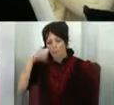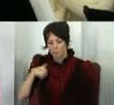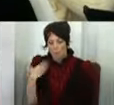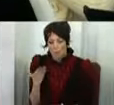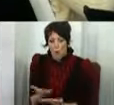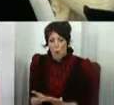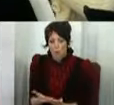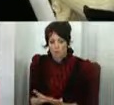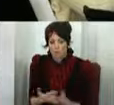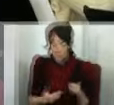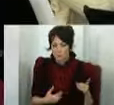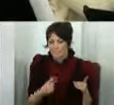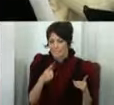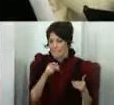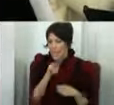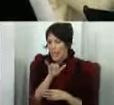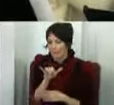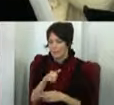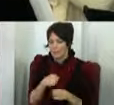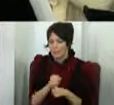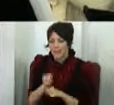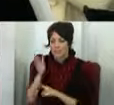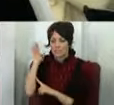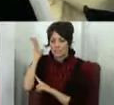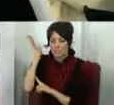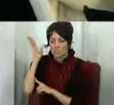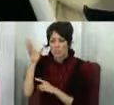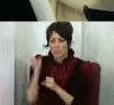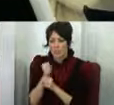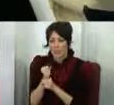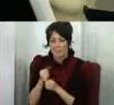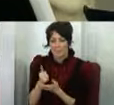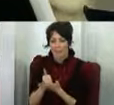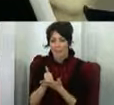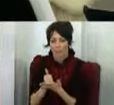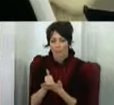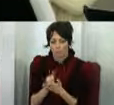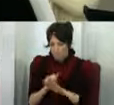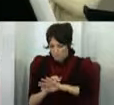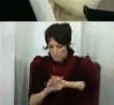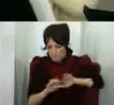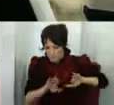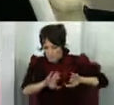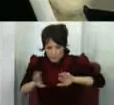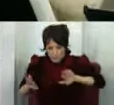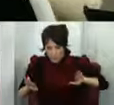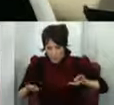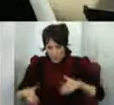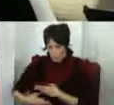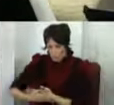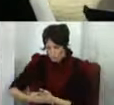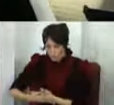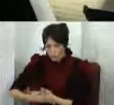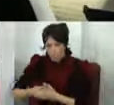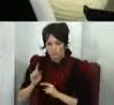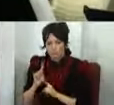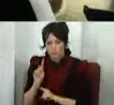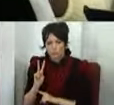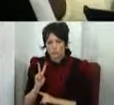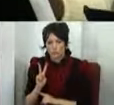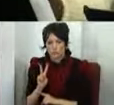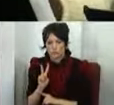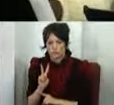made quite a speech to get the demonstrators help, so the little family could slide by the authorities who were after them. Okay,